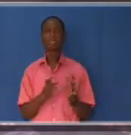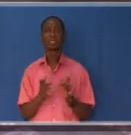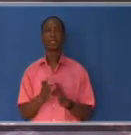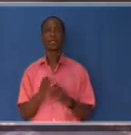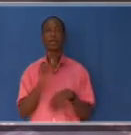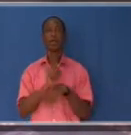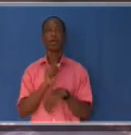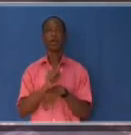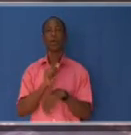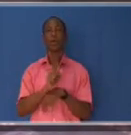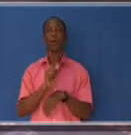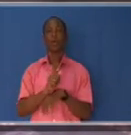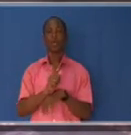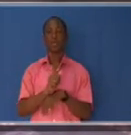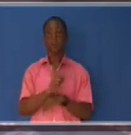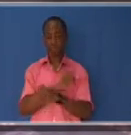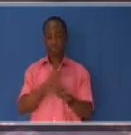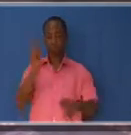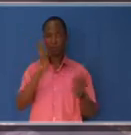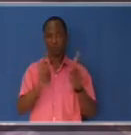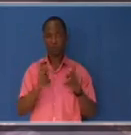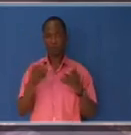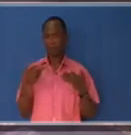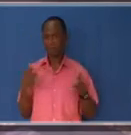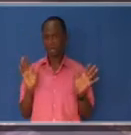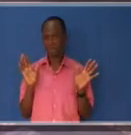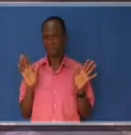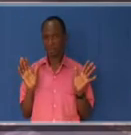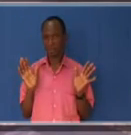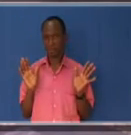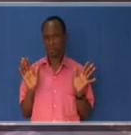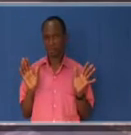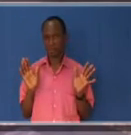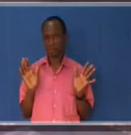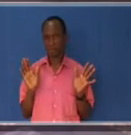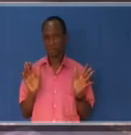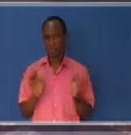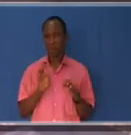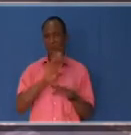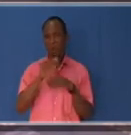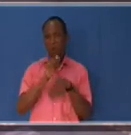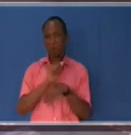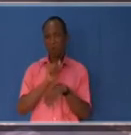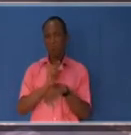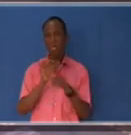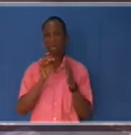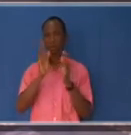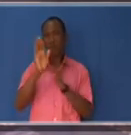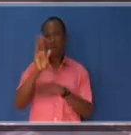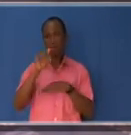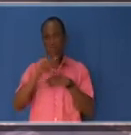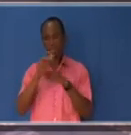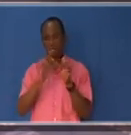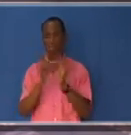time he had finished all the redemptive work that God the Father sent him to come